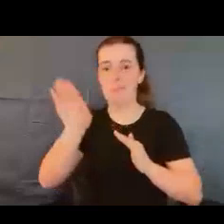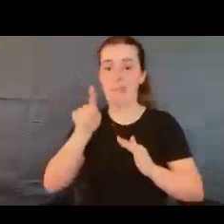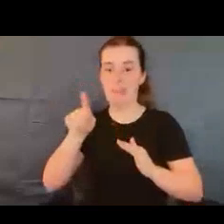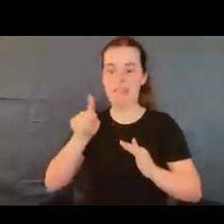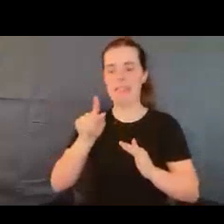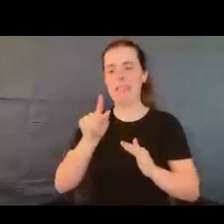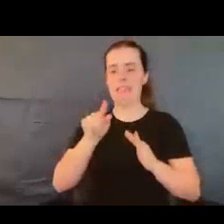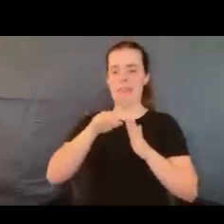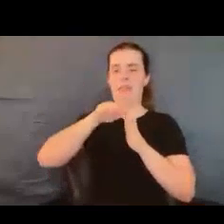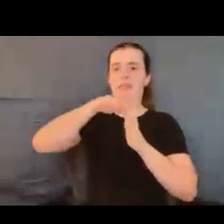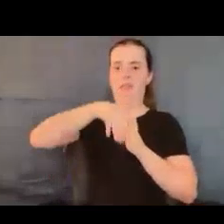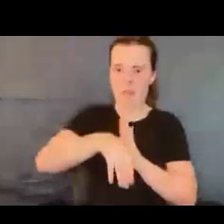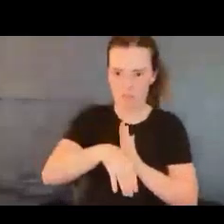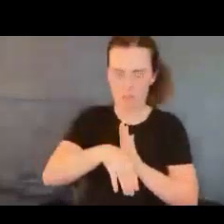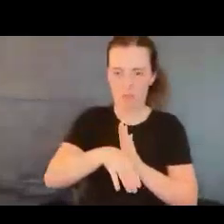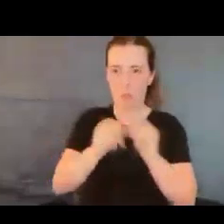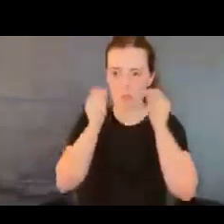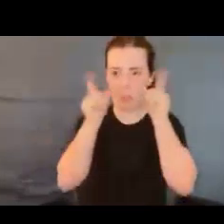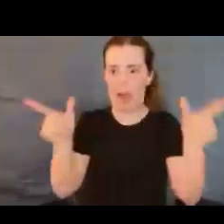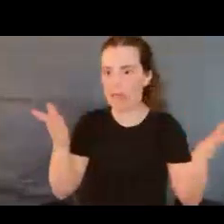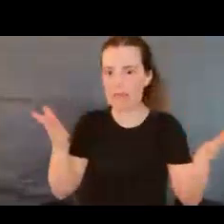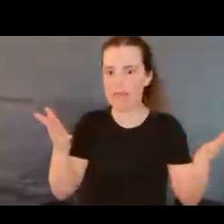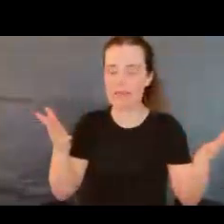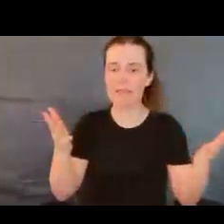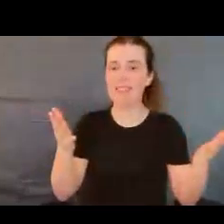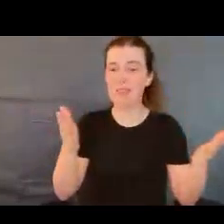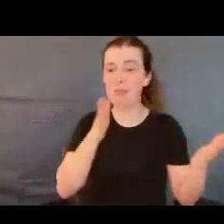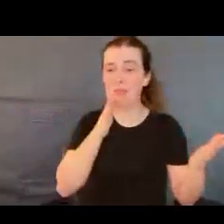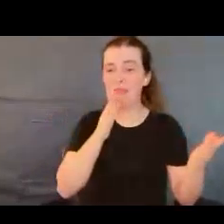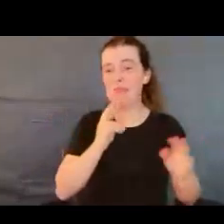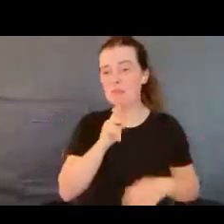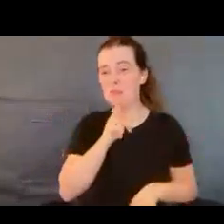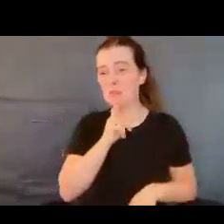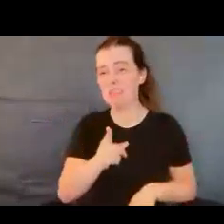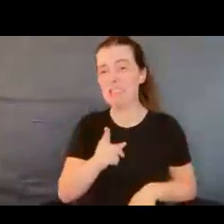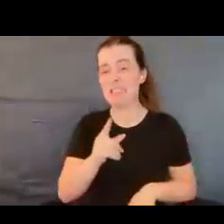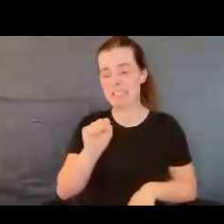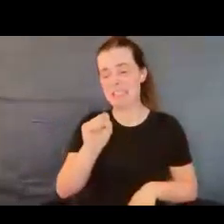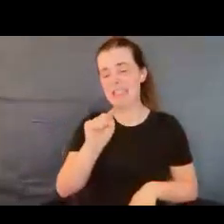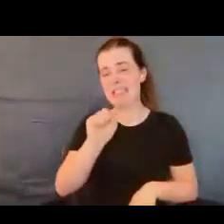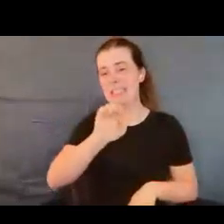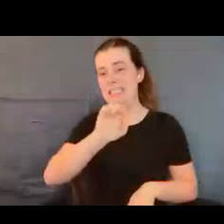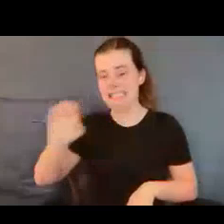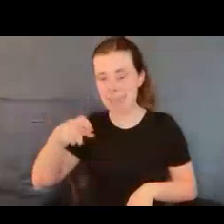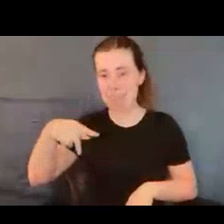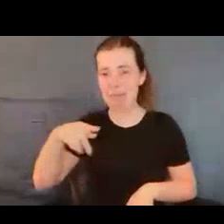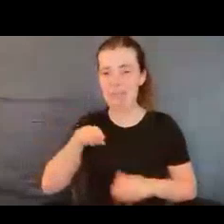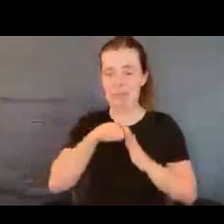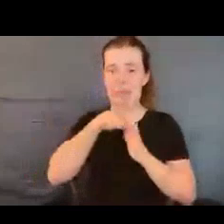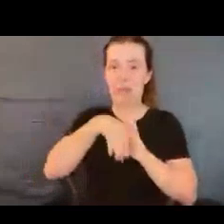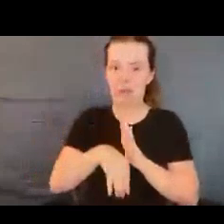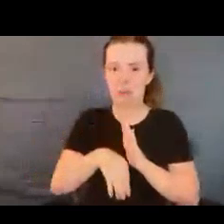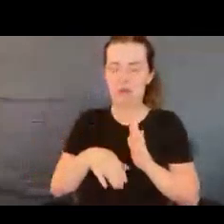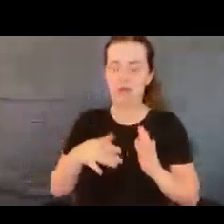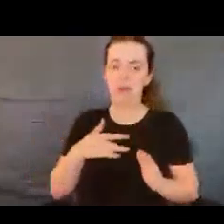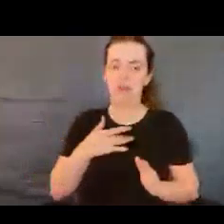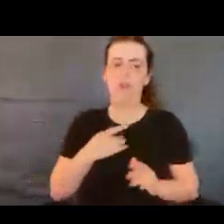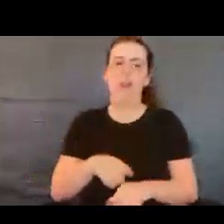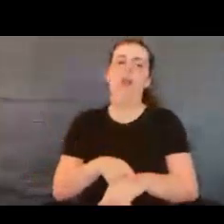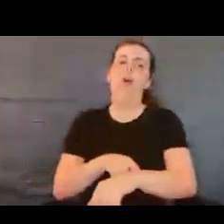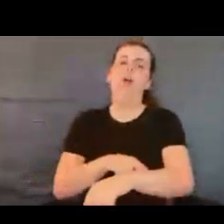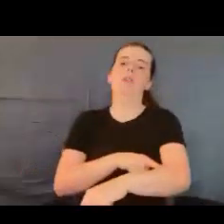always surprise people, just because it is quite steep, and it just feels very long.